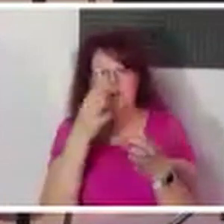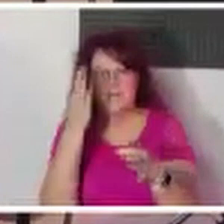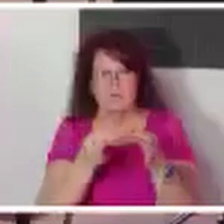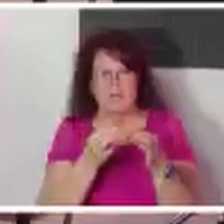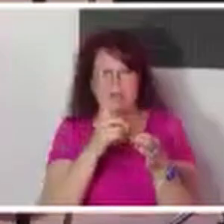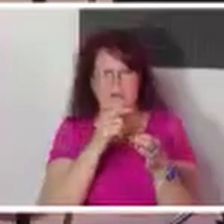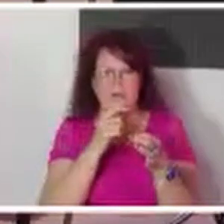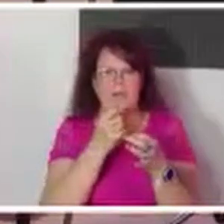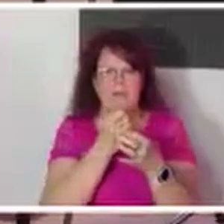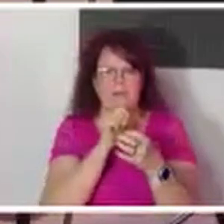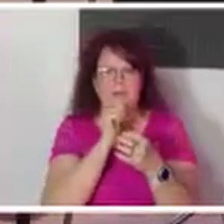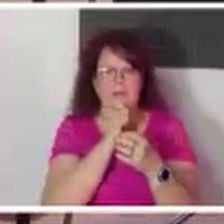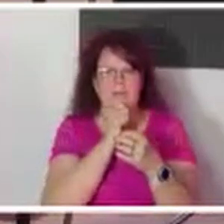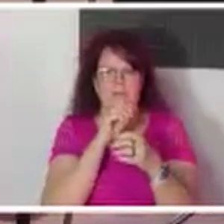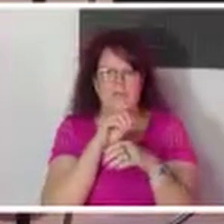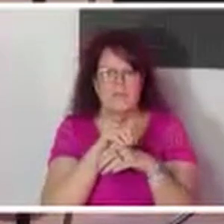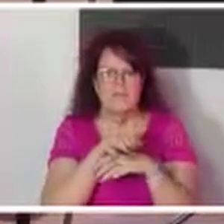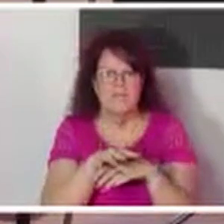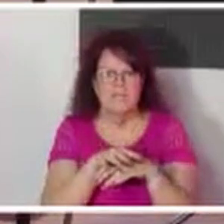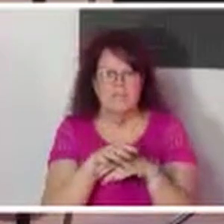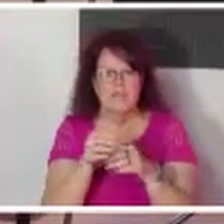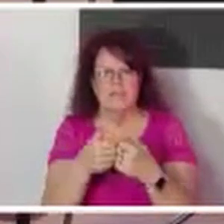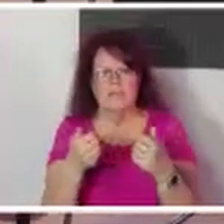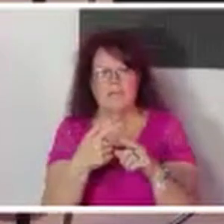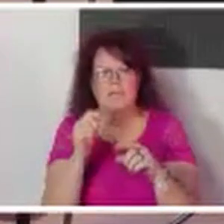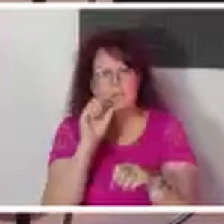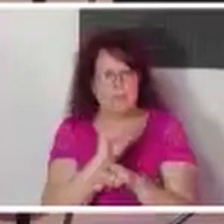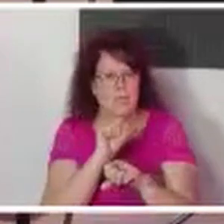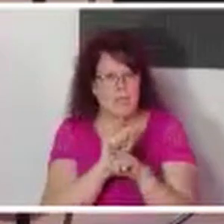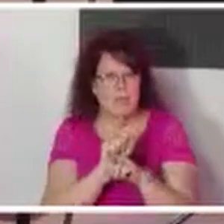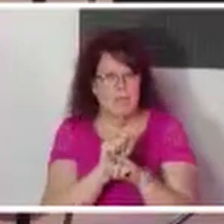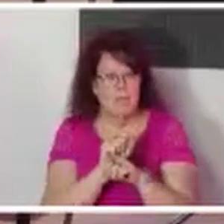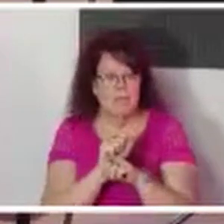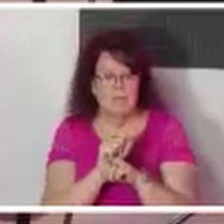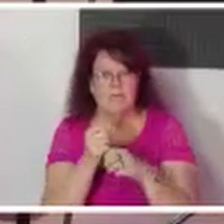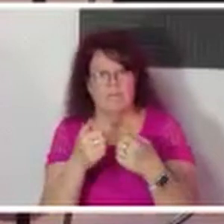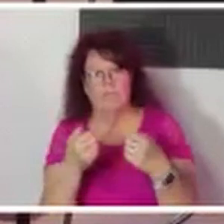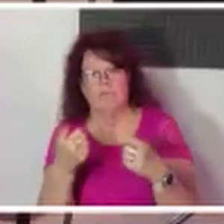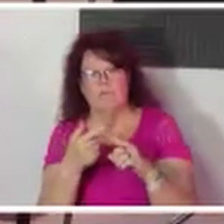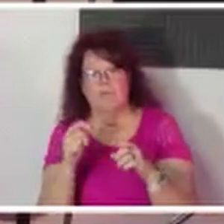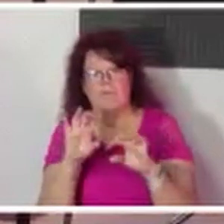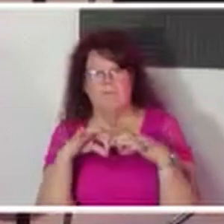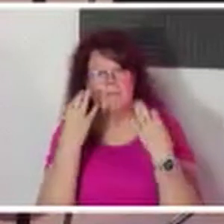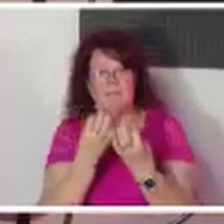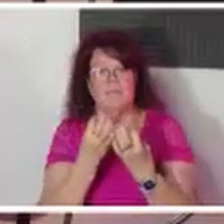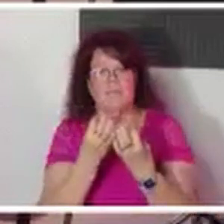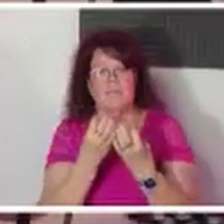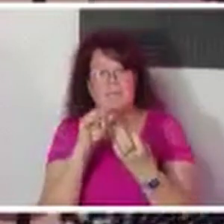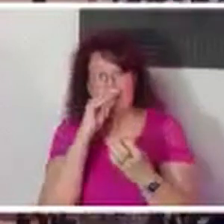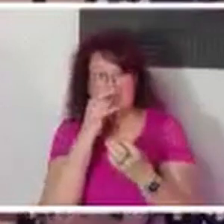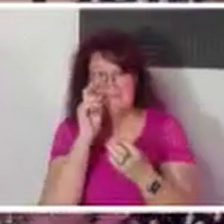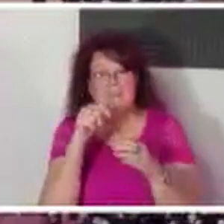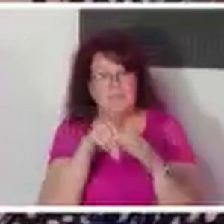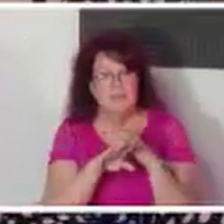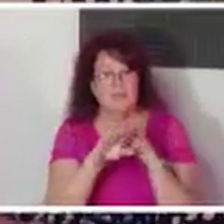the effects of being away from their job, right? Being removed from their family, which means kids could enter the system,